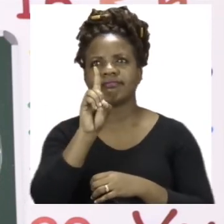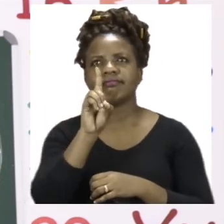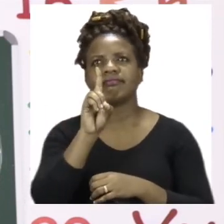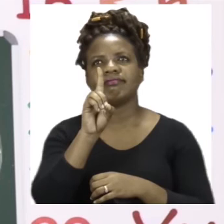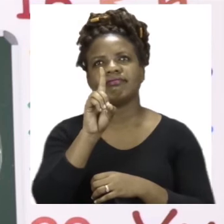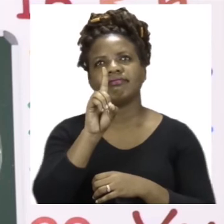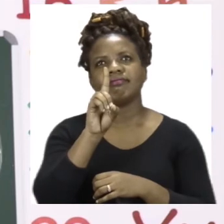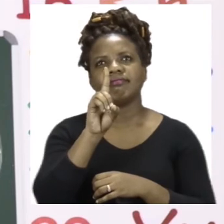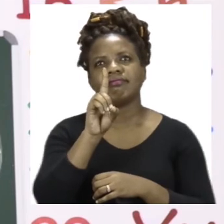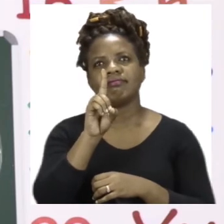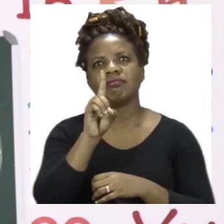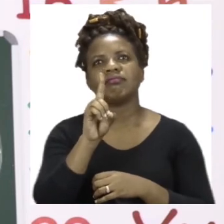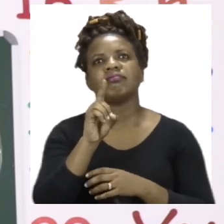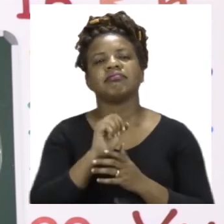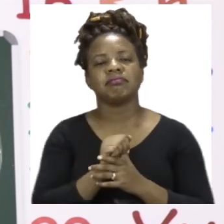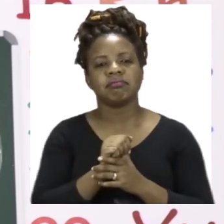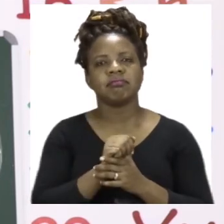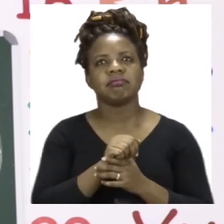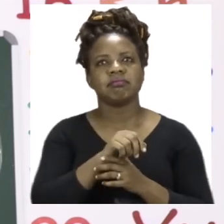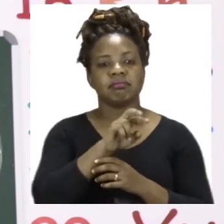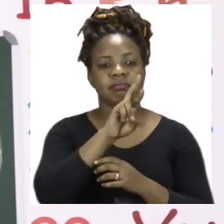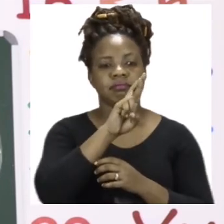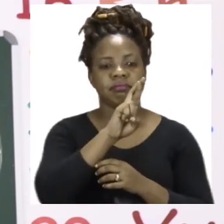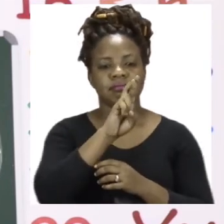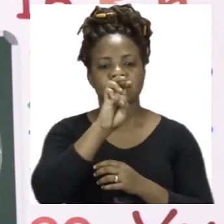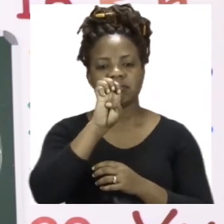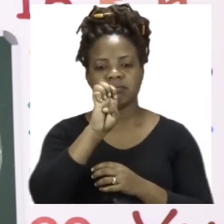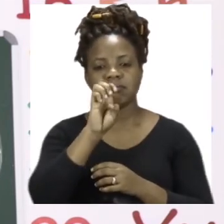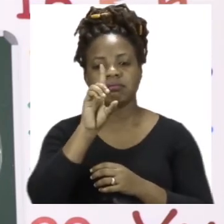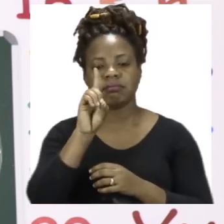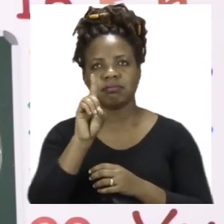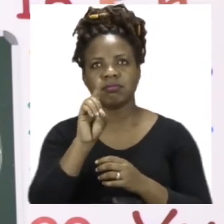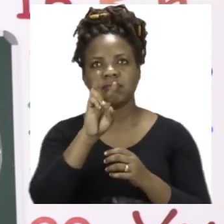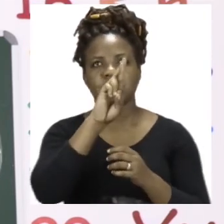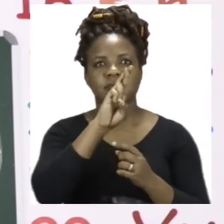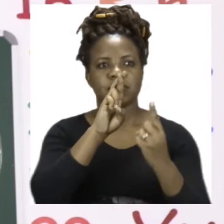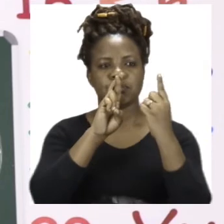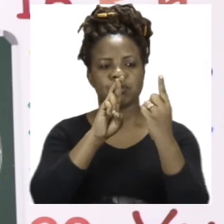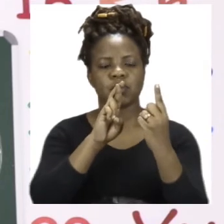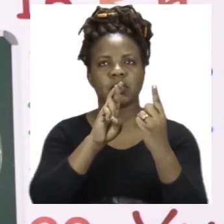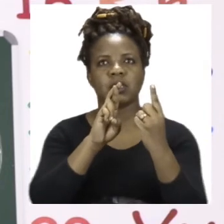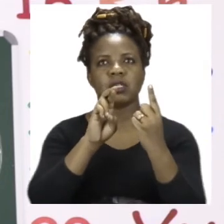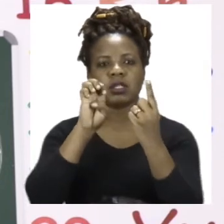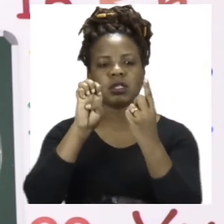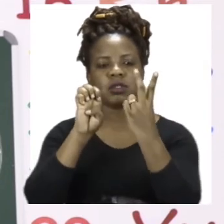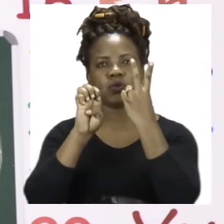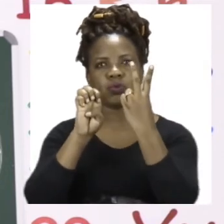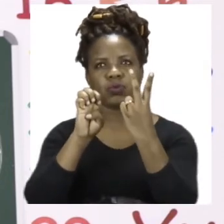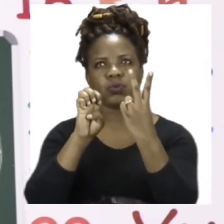Eh. D. So my three letters have now made a word. Three letter